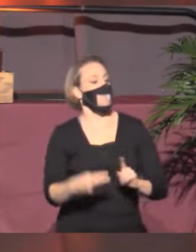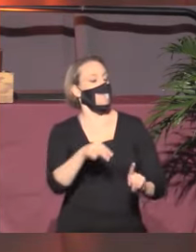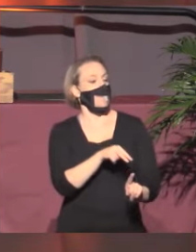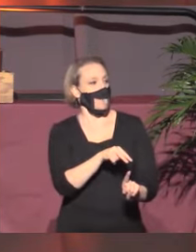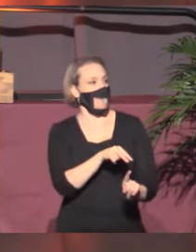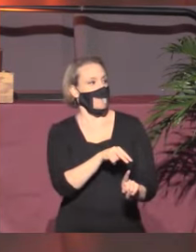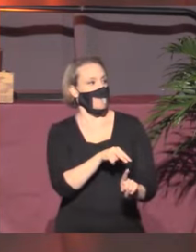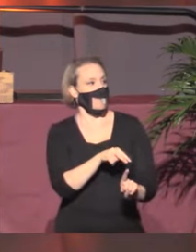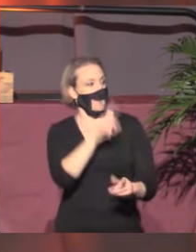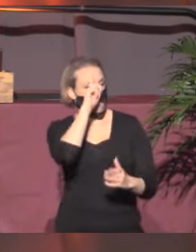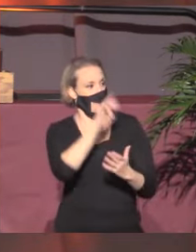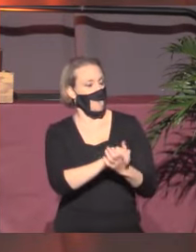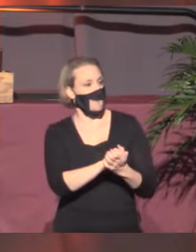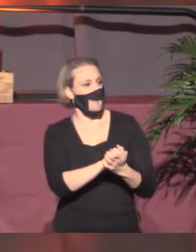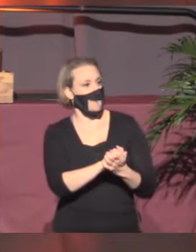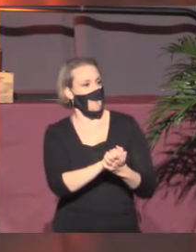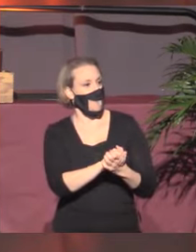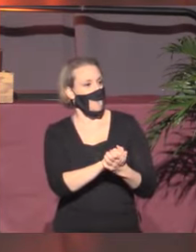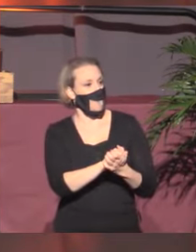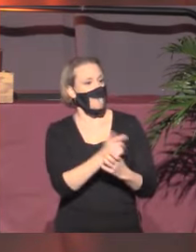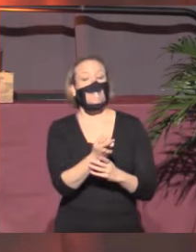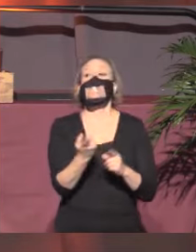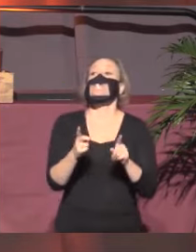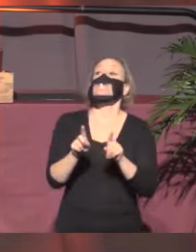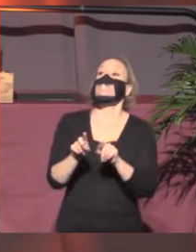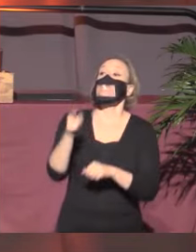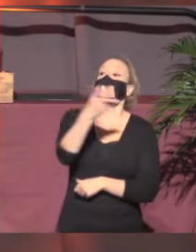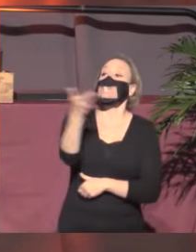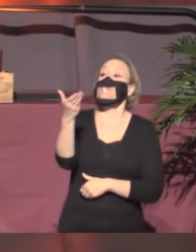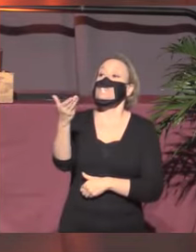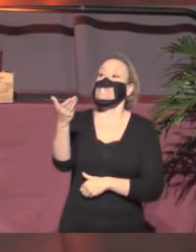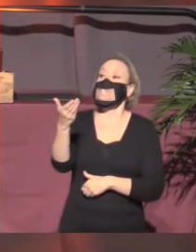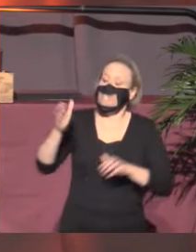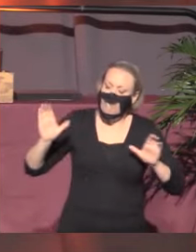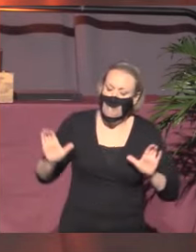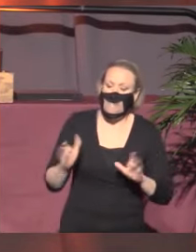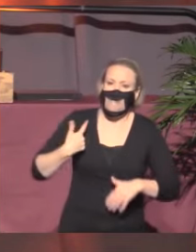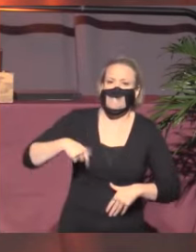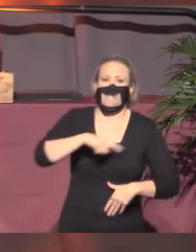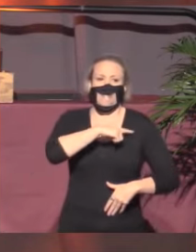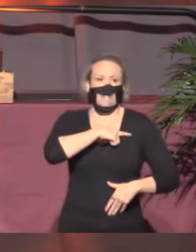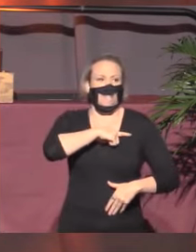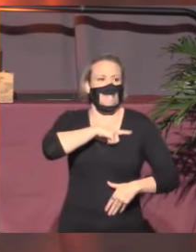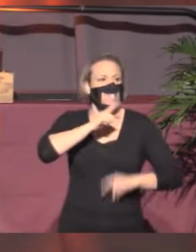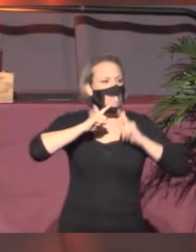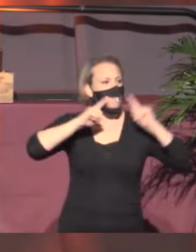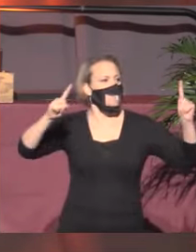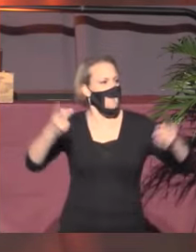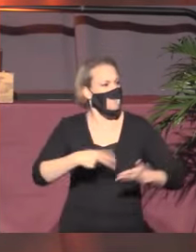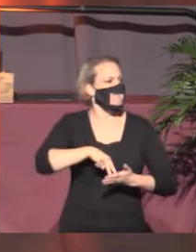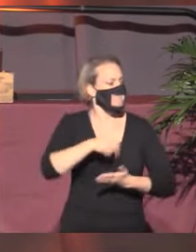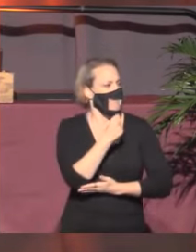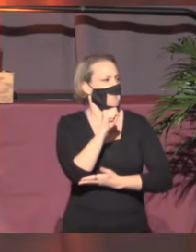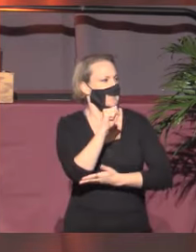us to speak up, to stand up. We are proud of you.